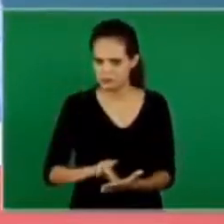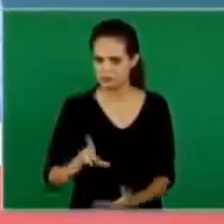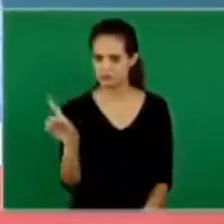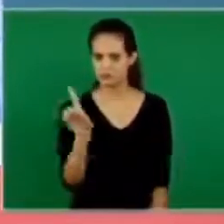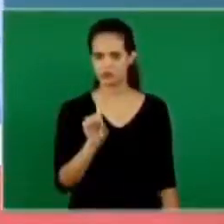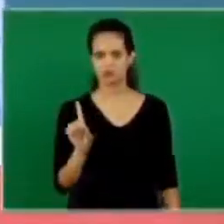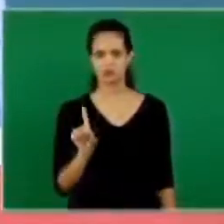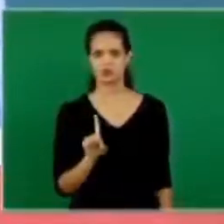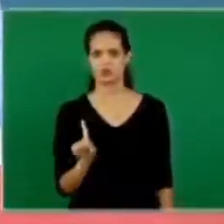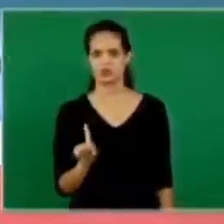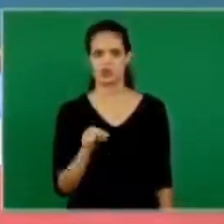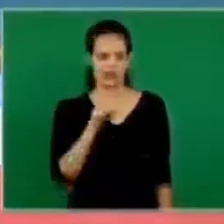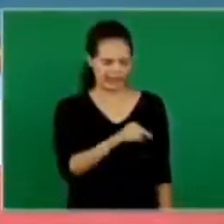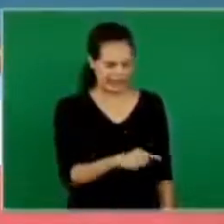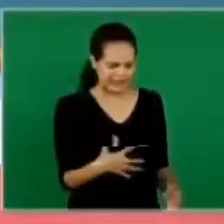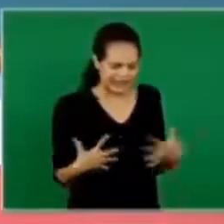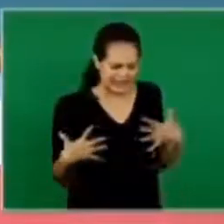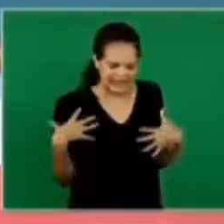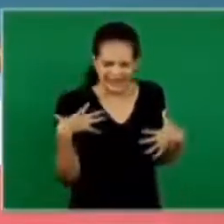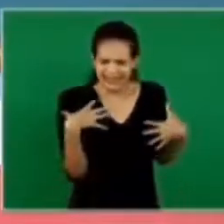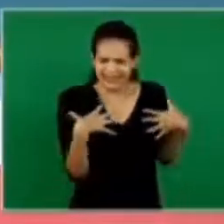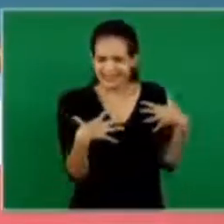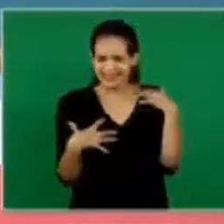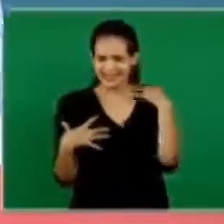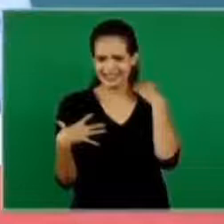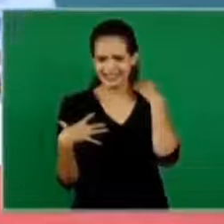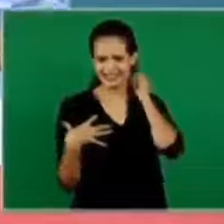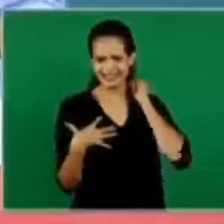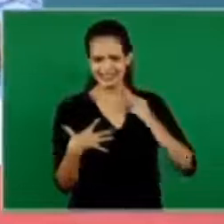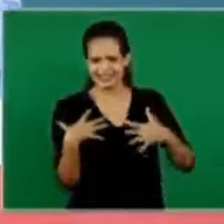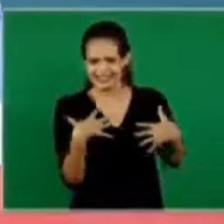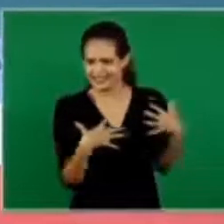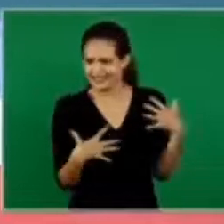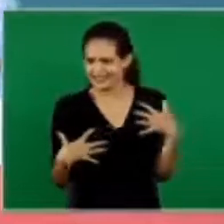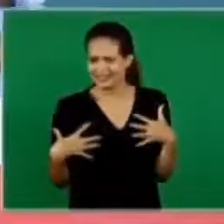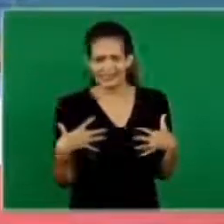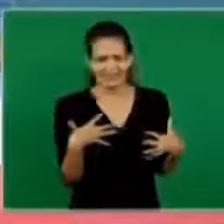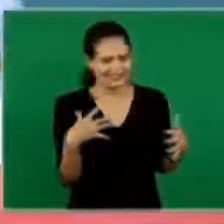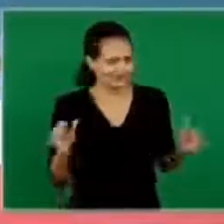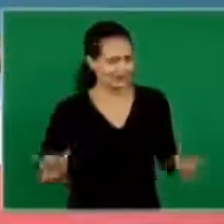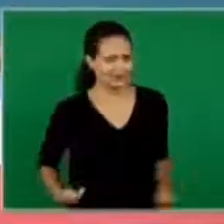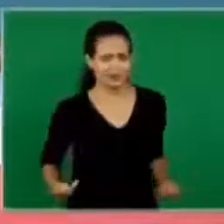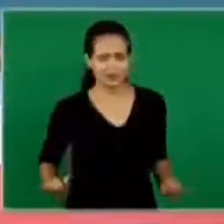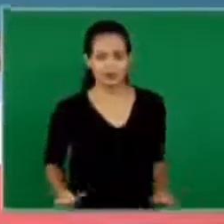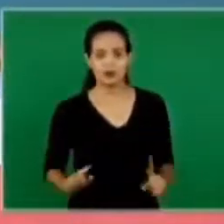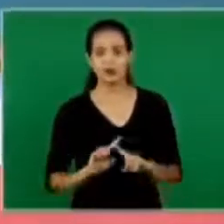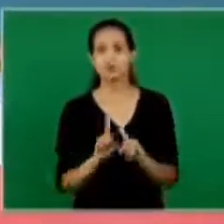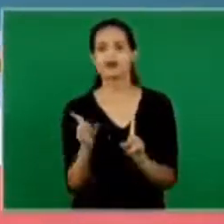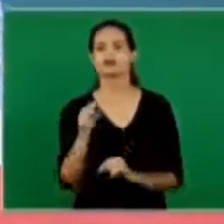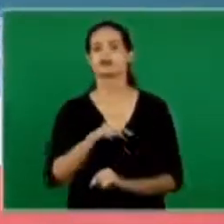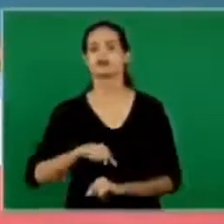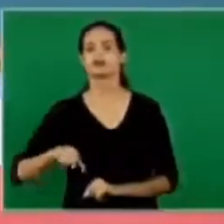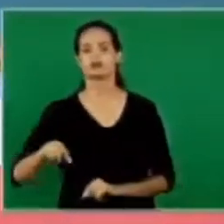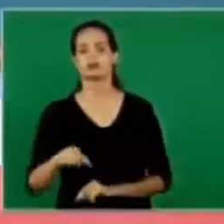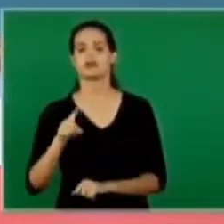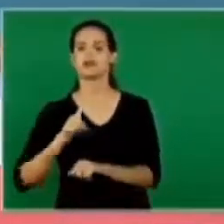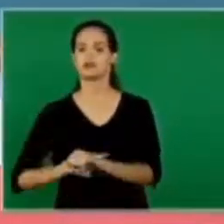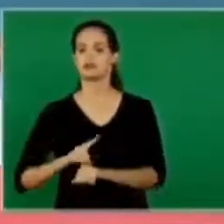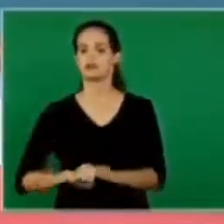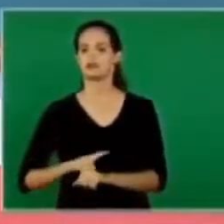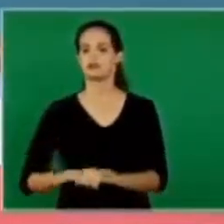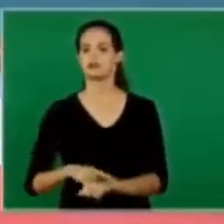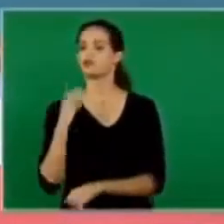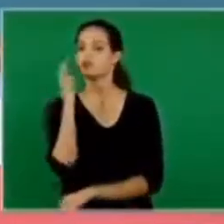path. They are going to stay here in great affliction. But those that are living this time